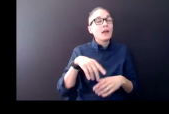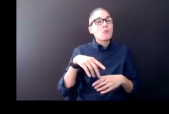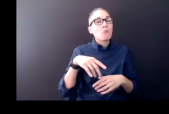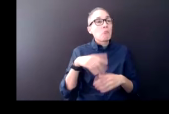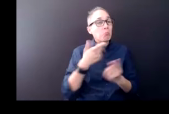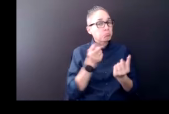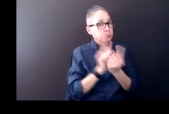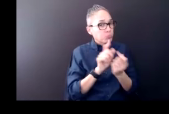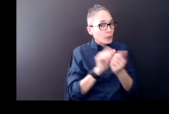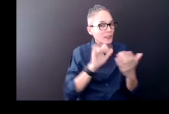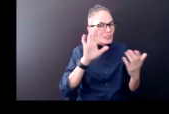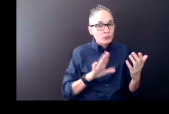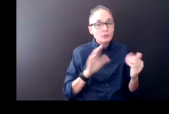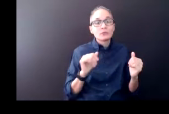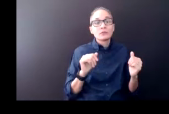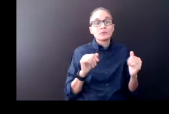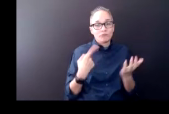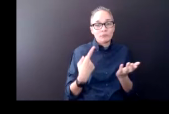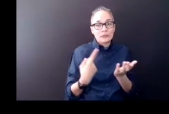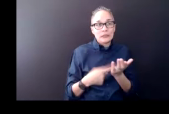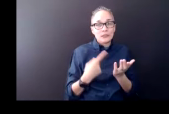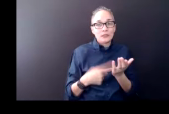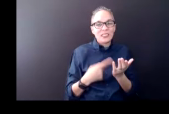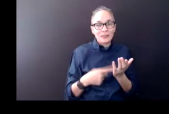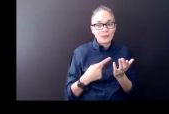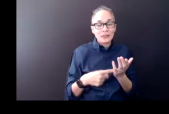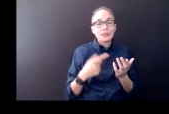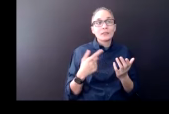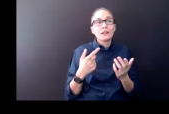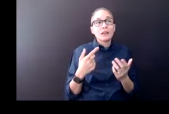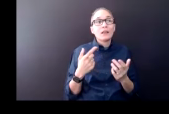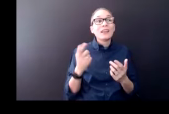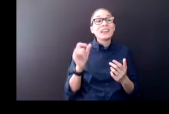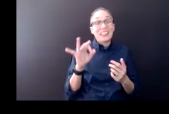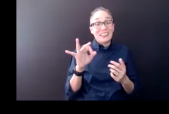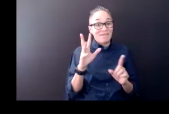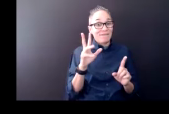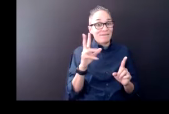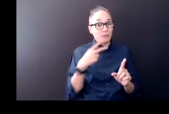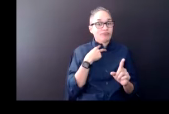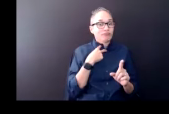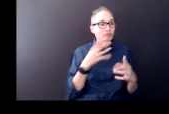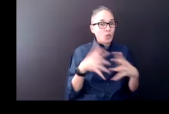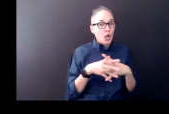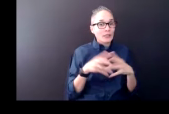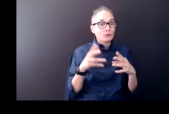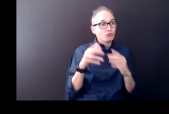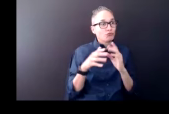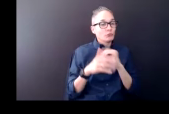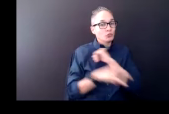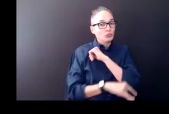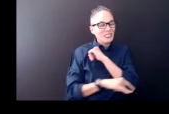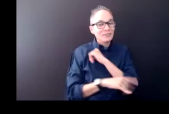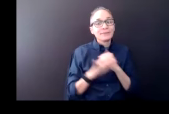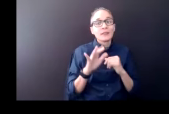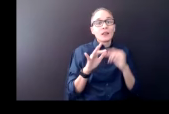way is discussing the content of the AI used if caught cheating. So bringing the student in person if this is an online class